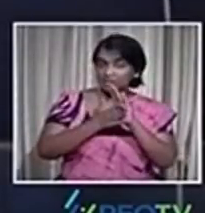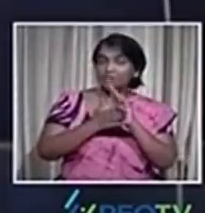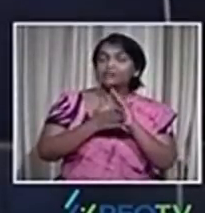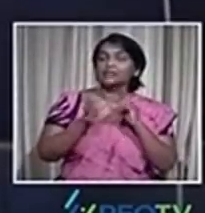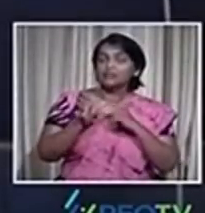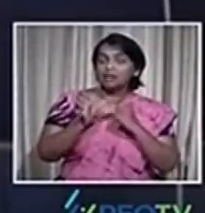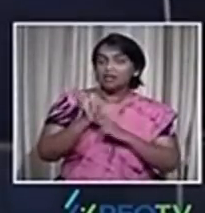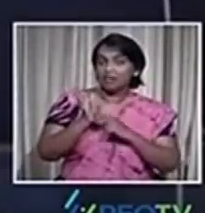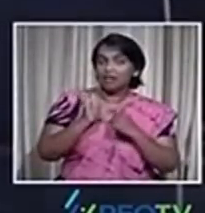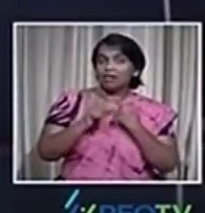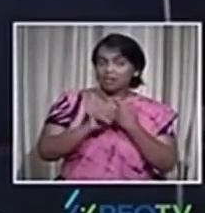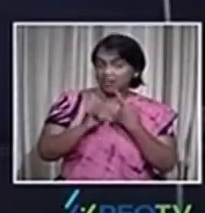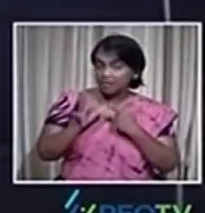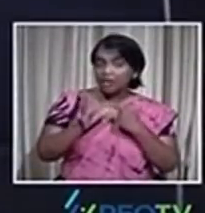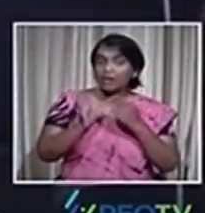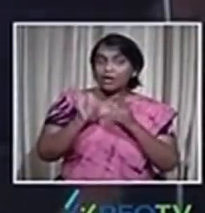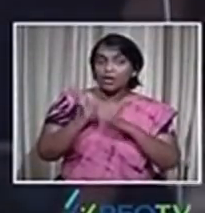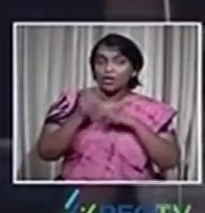200 to Mirihana."